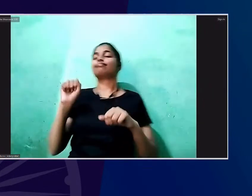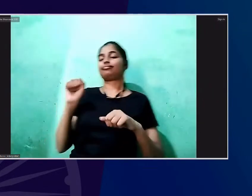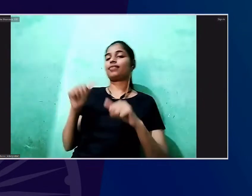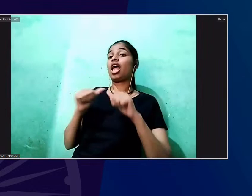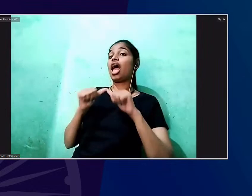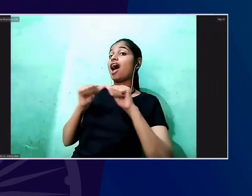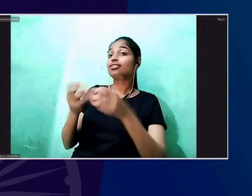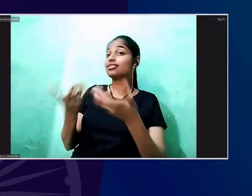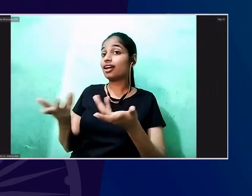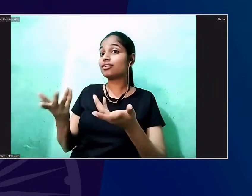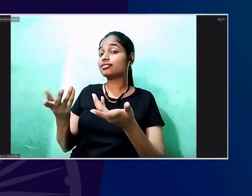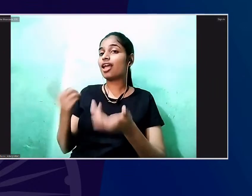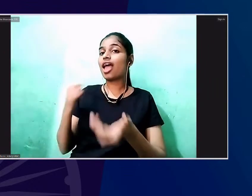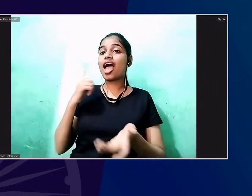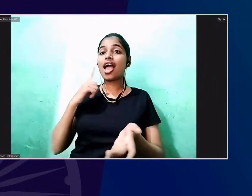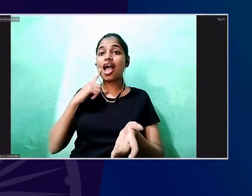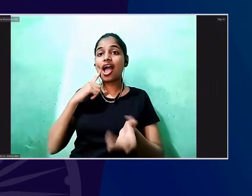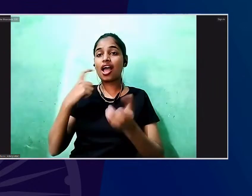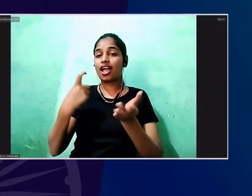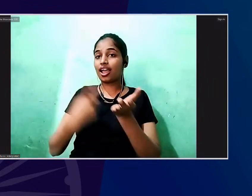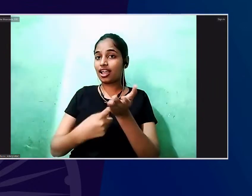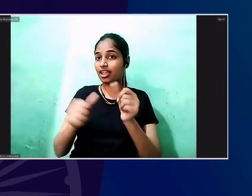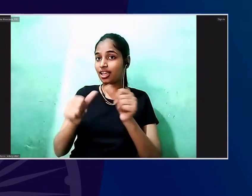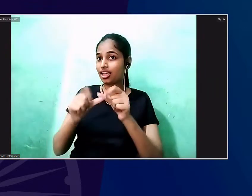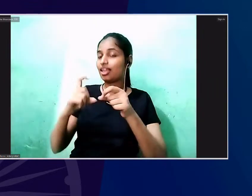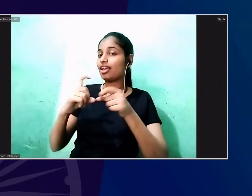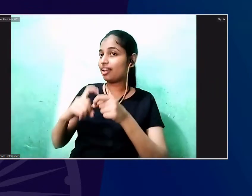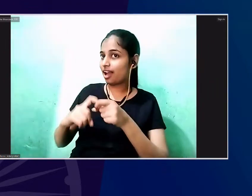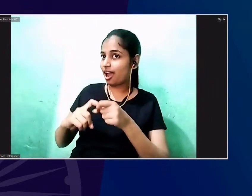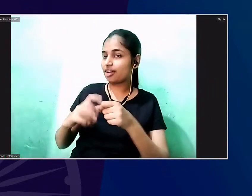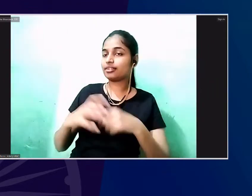have done in the chapter. As you can see the map